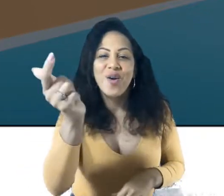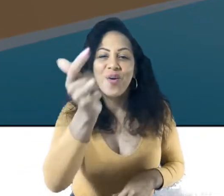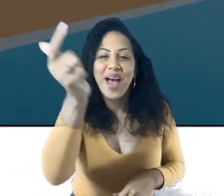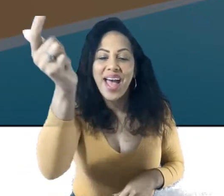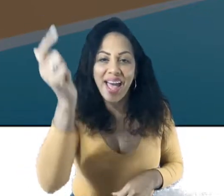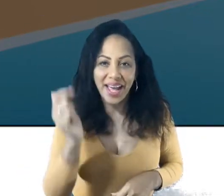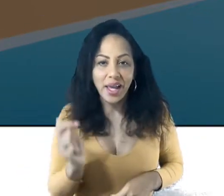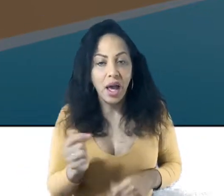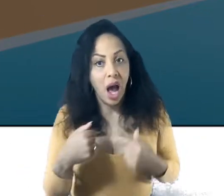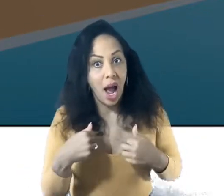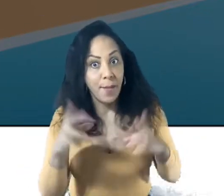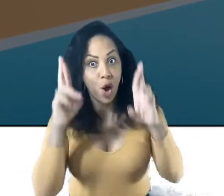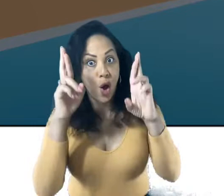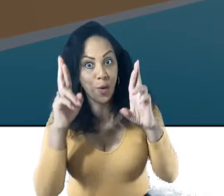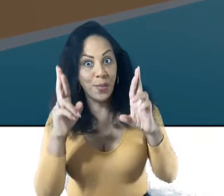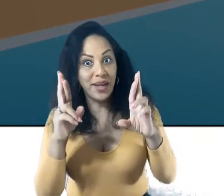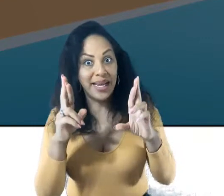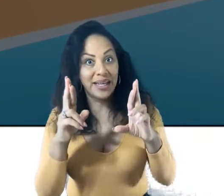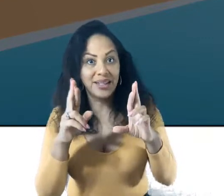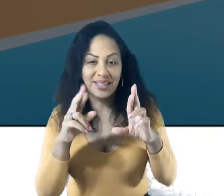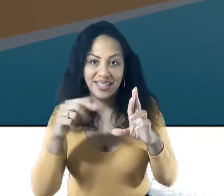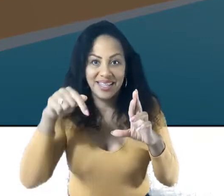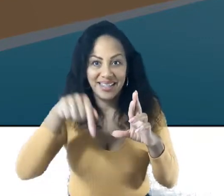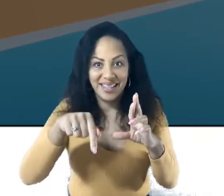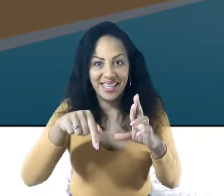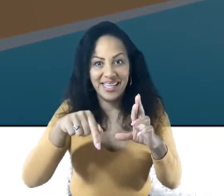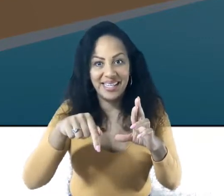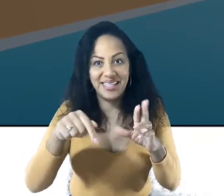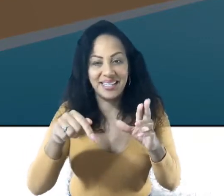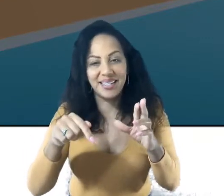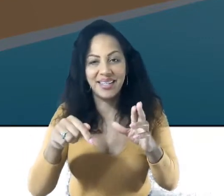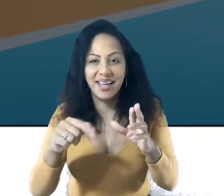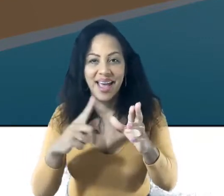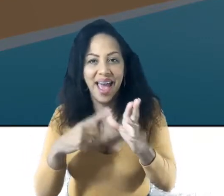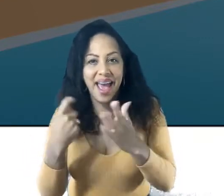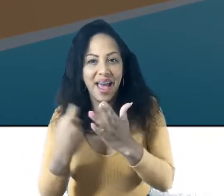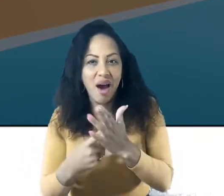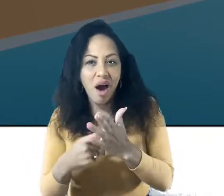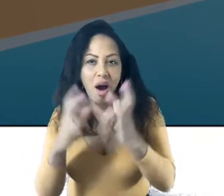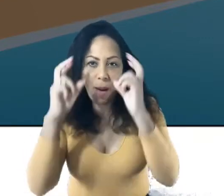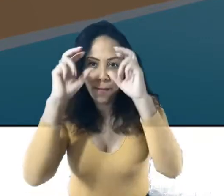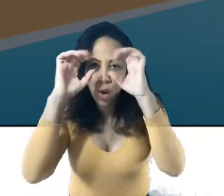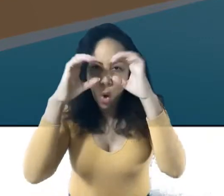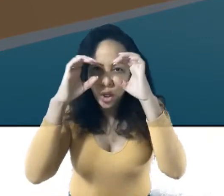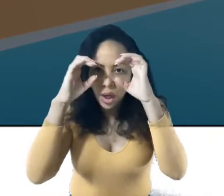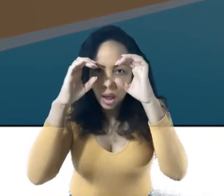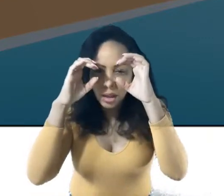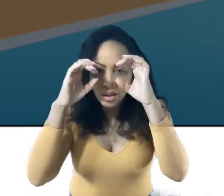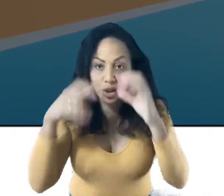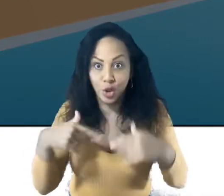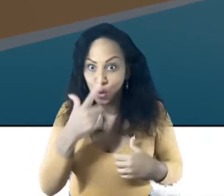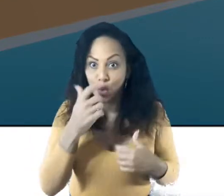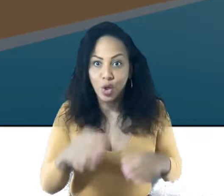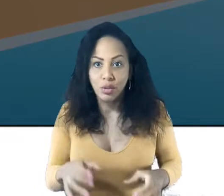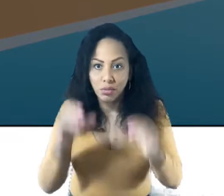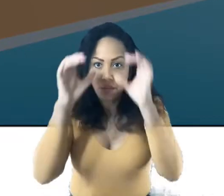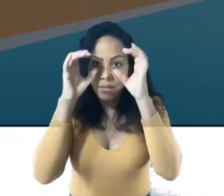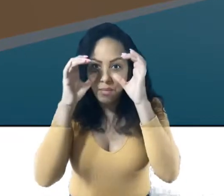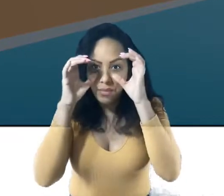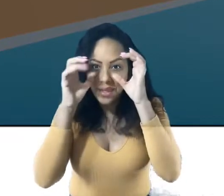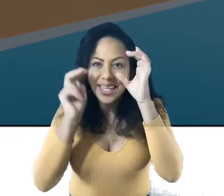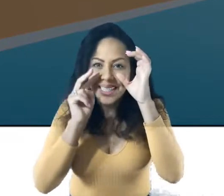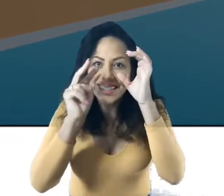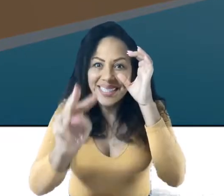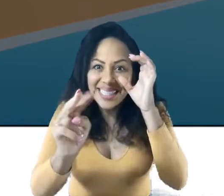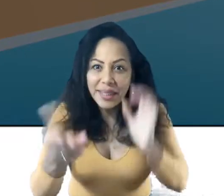could do is use the binoculars to give you a sense of what isn't there if you wanted that, or an element